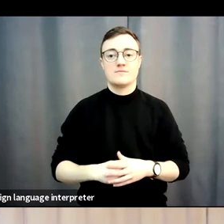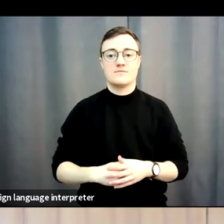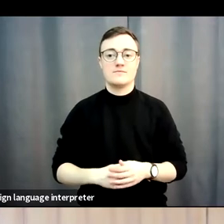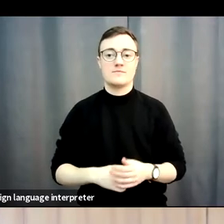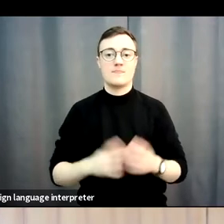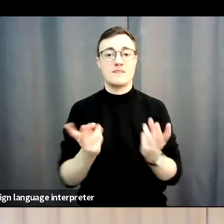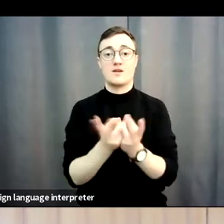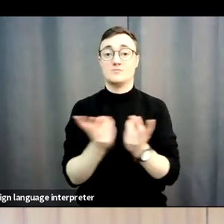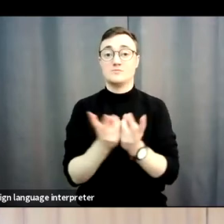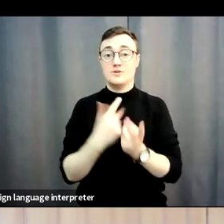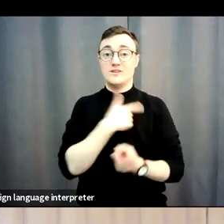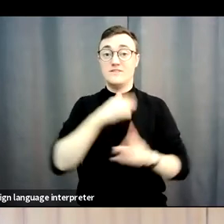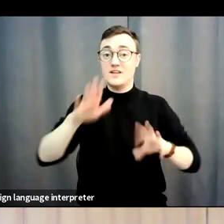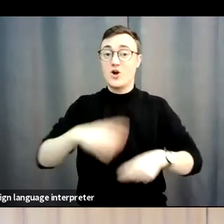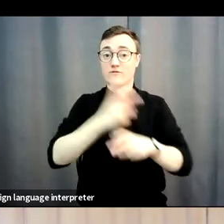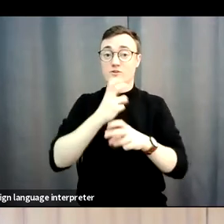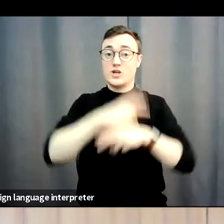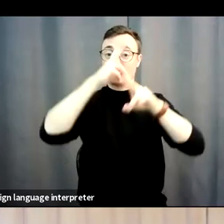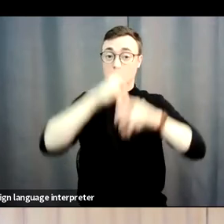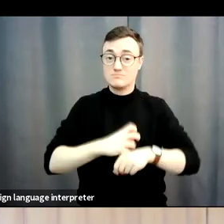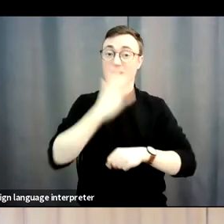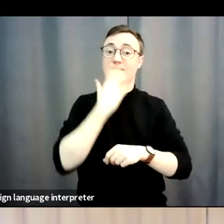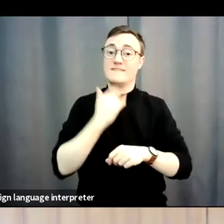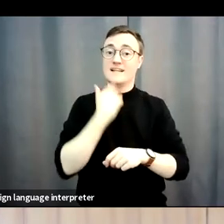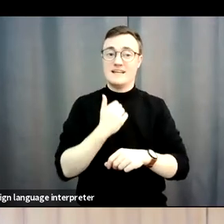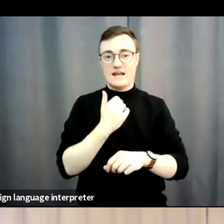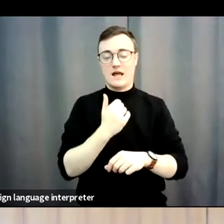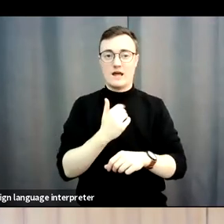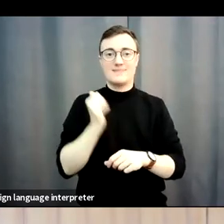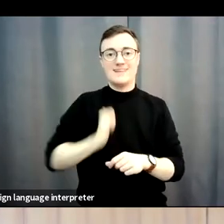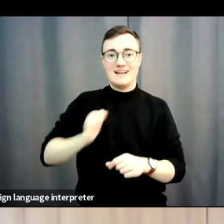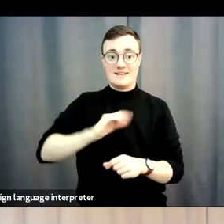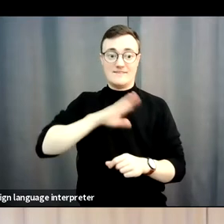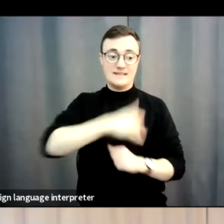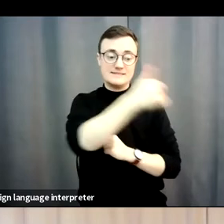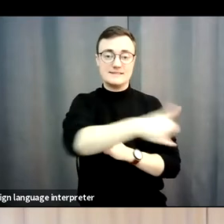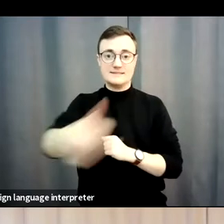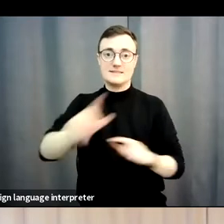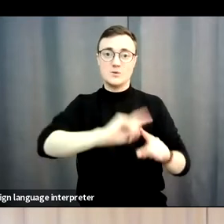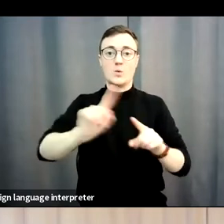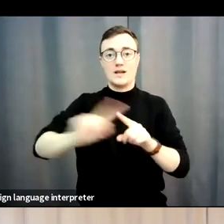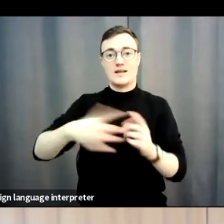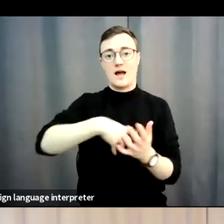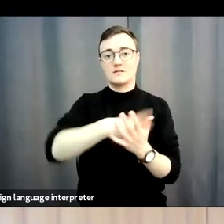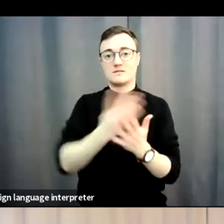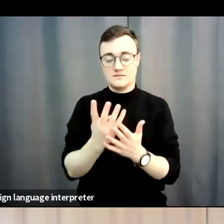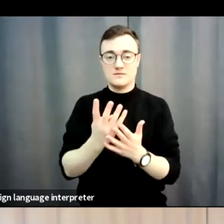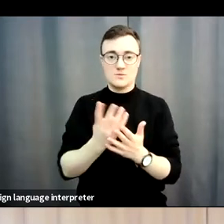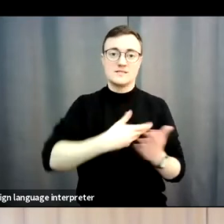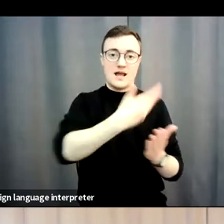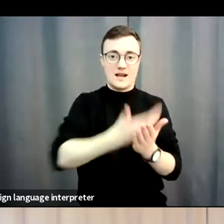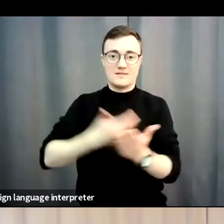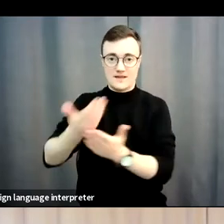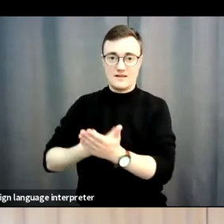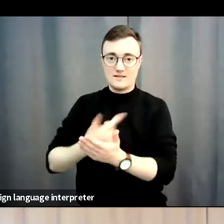the countries and in the Nordic region. We describe methods for participation in everyday life, preschool, school,